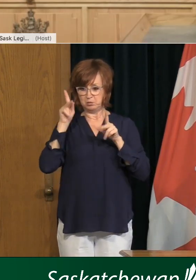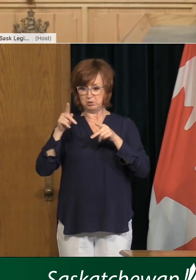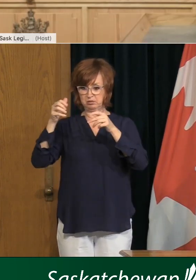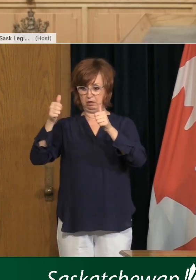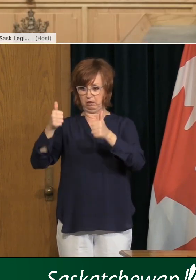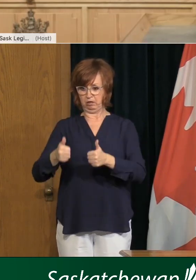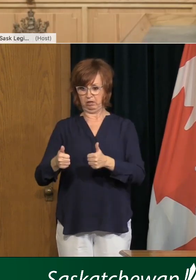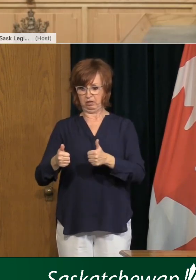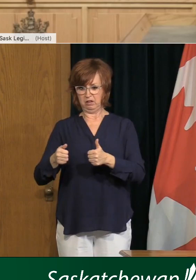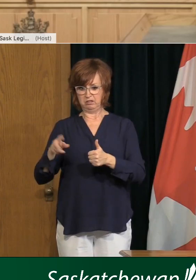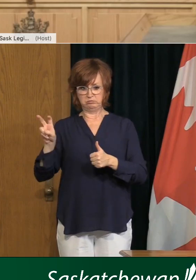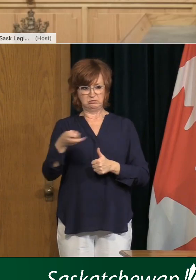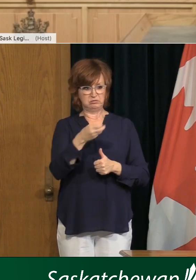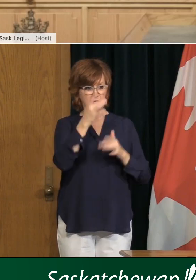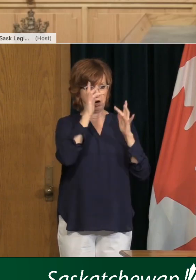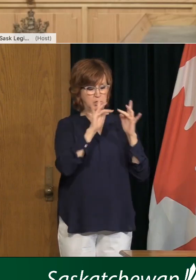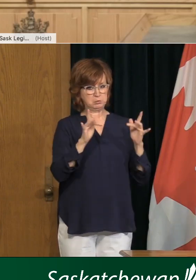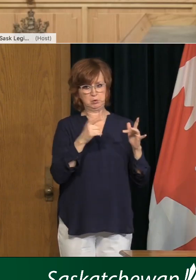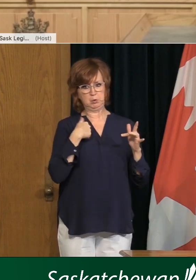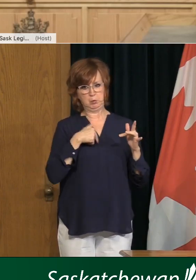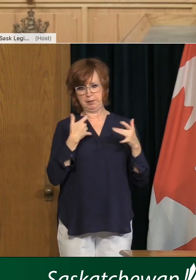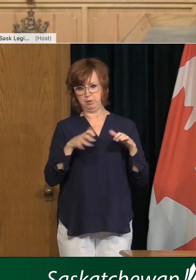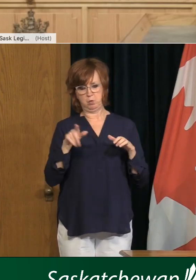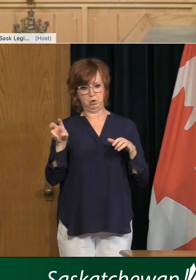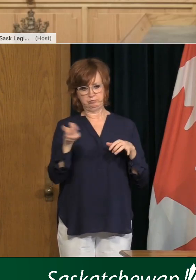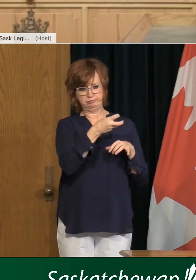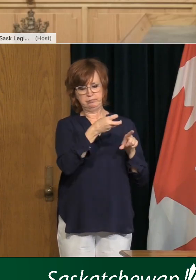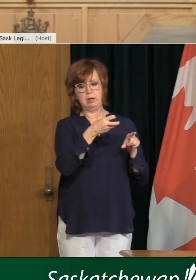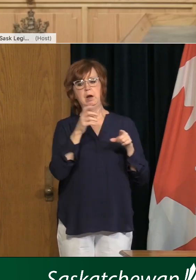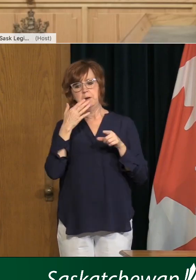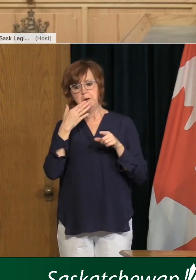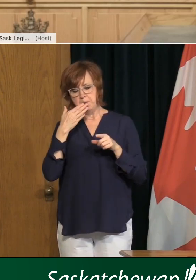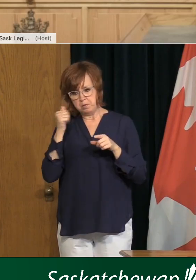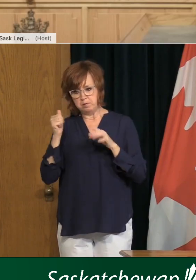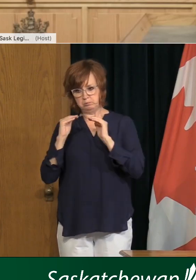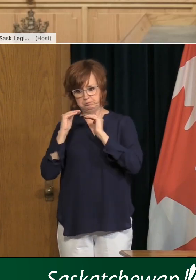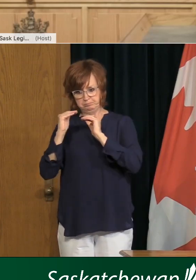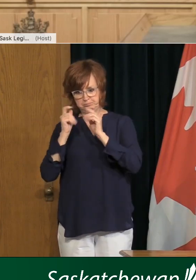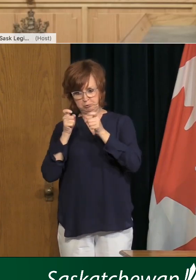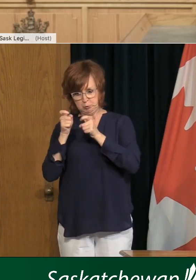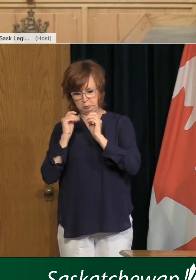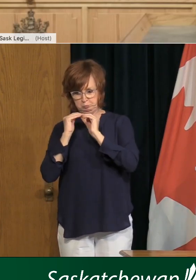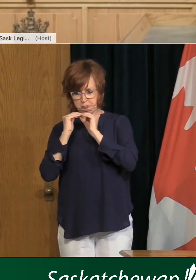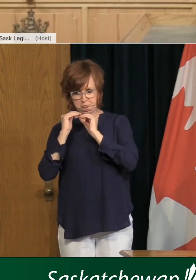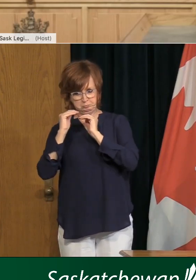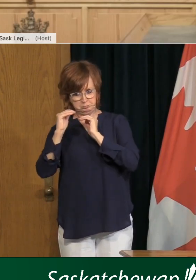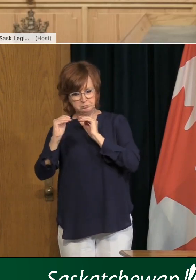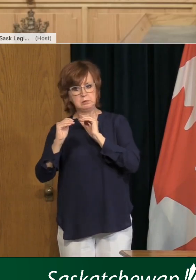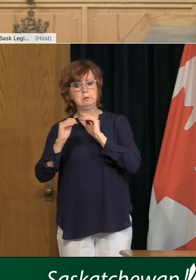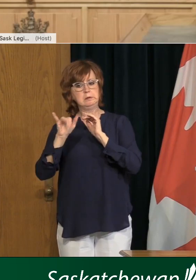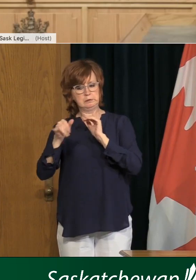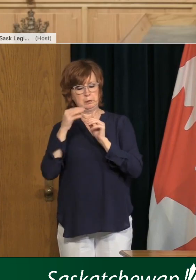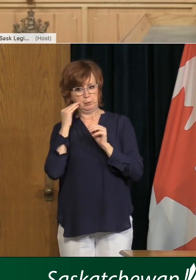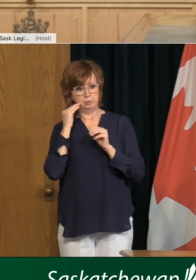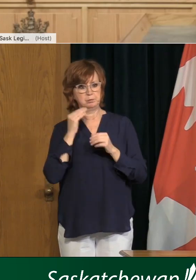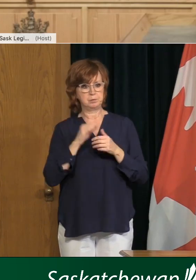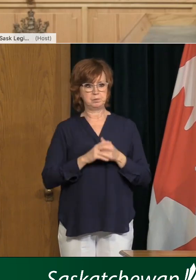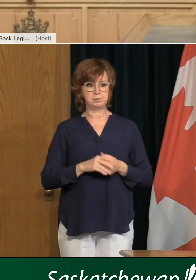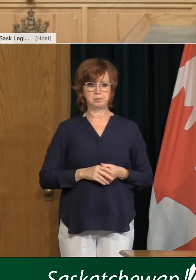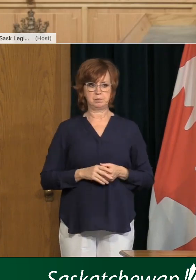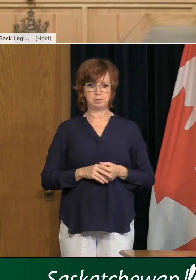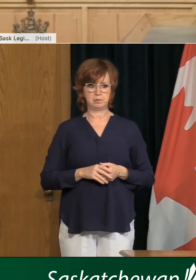possible. In phase 1, home care services will also be expanded, and moderate risk clients will